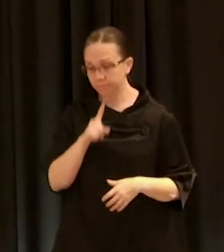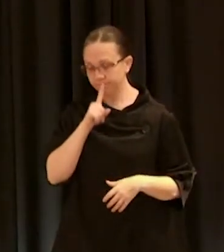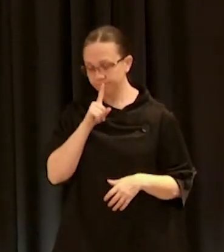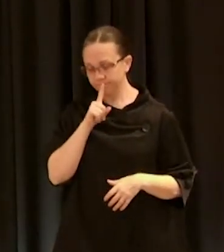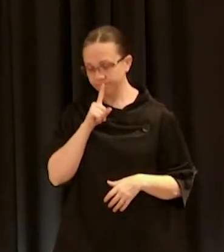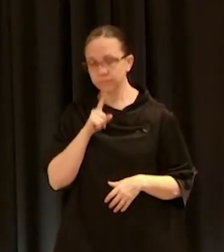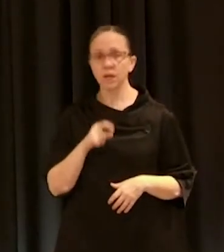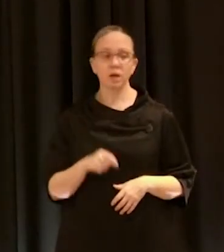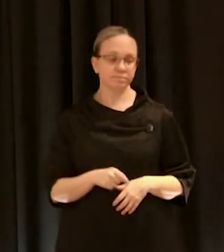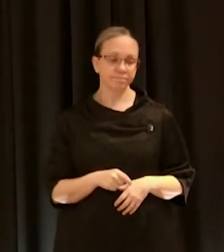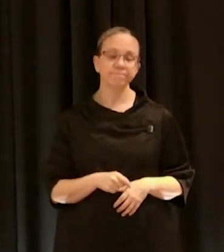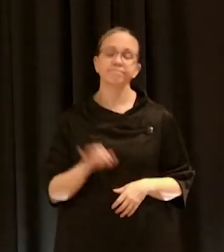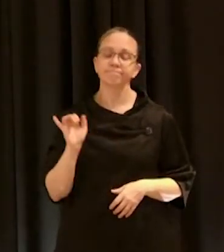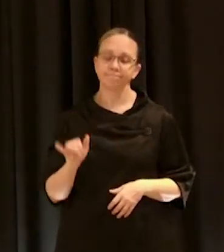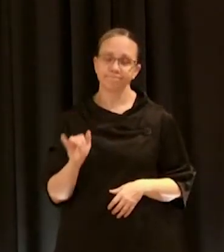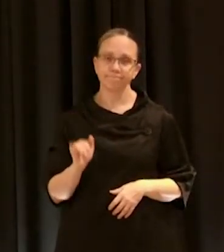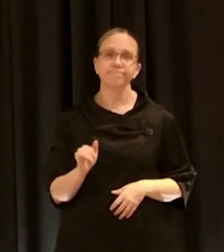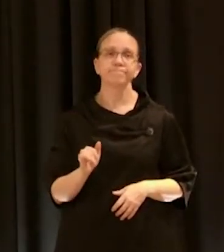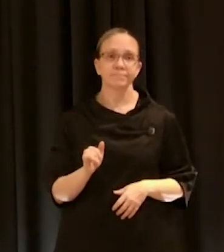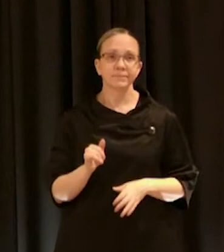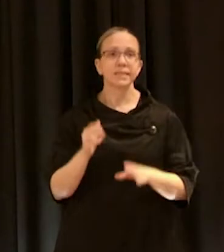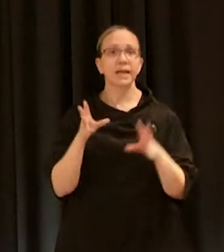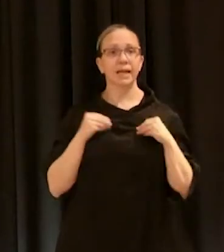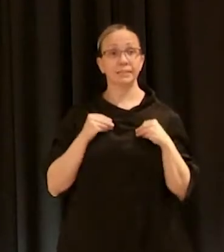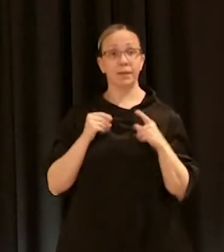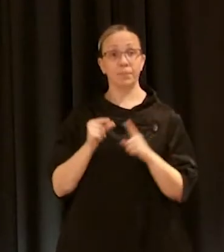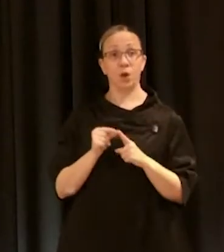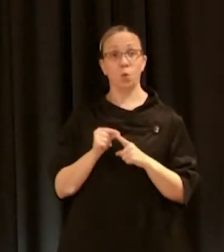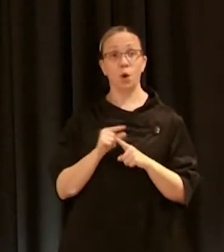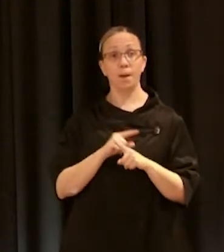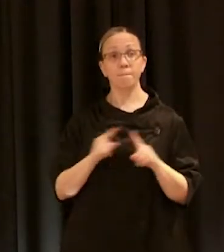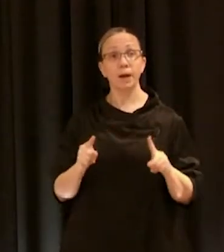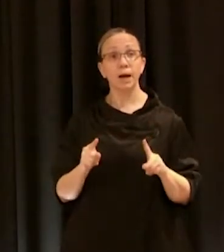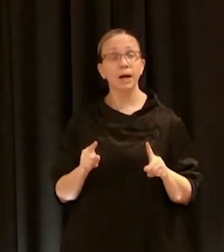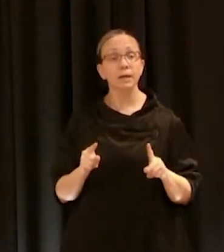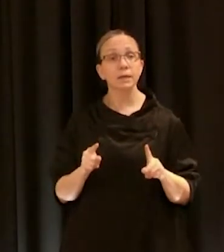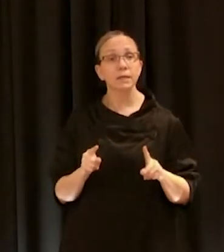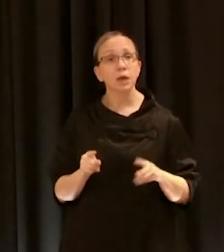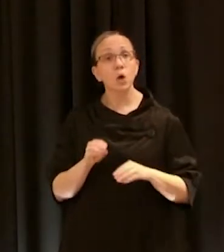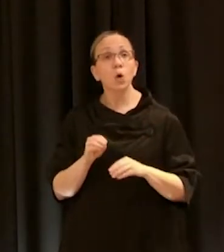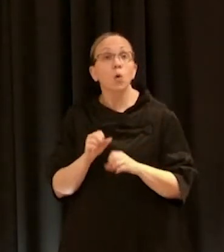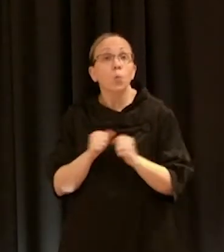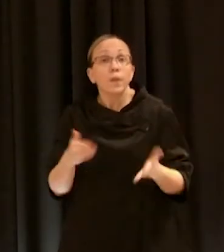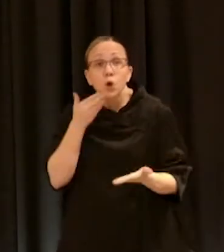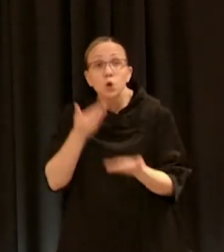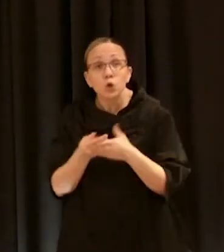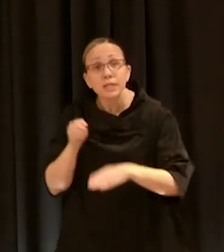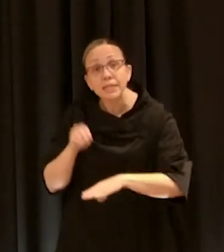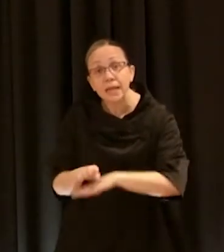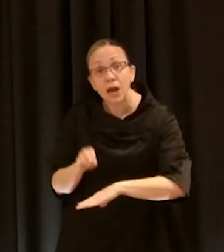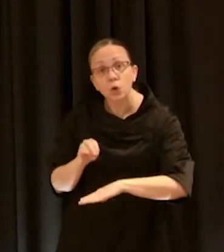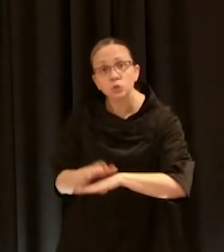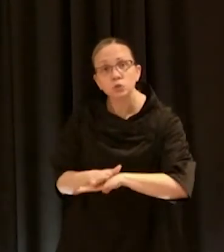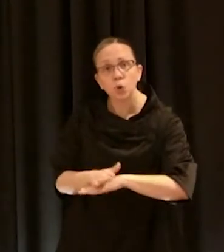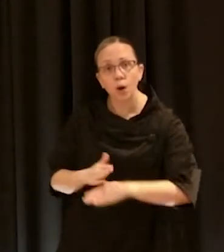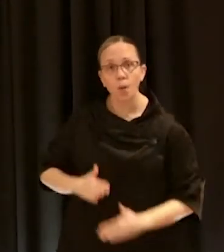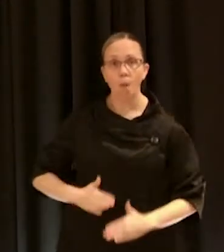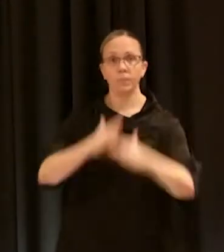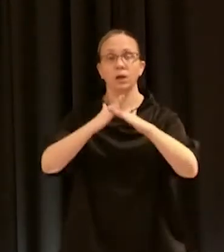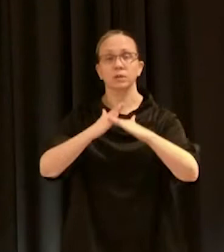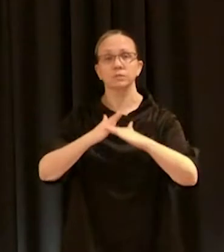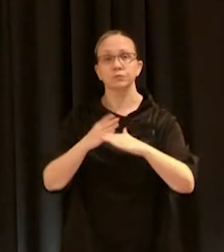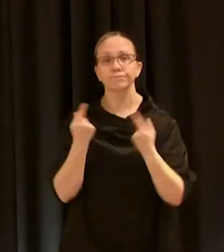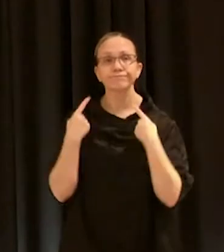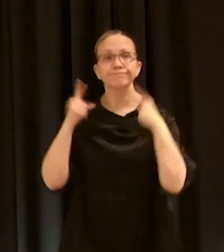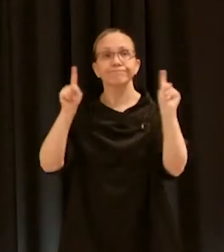I said, I received that word from the Lord. But a lack of godly counsel can keep us from obtaining